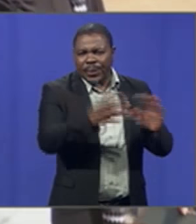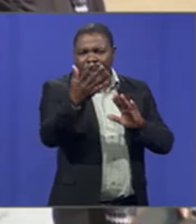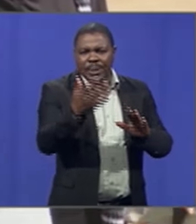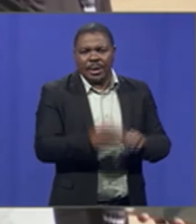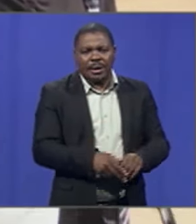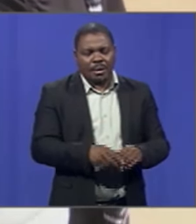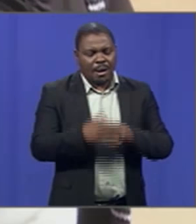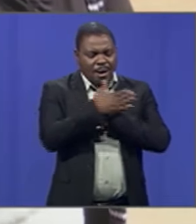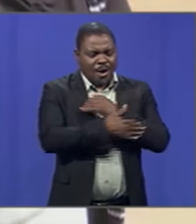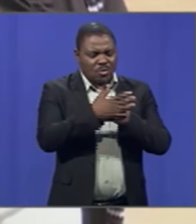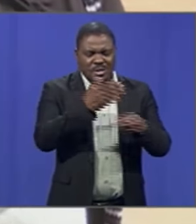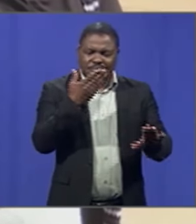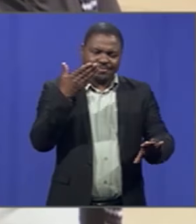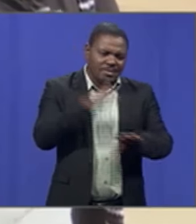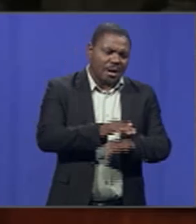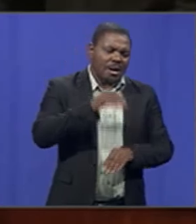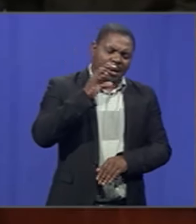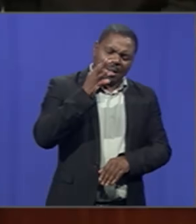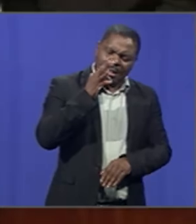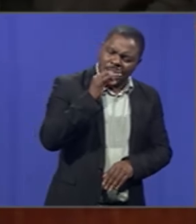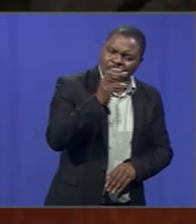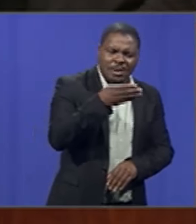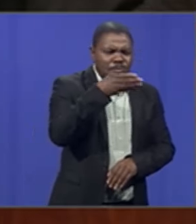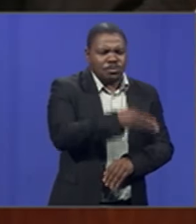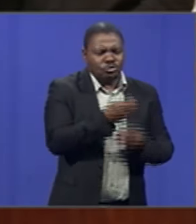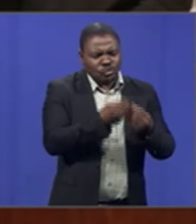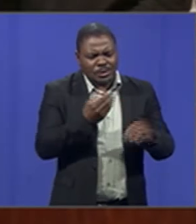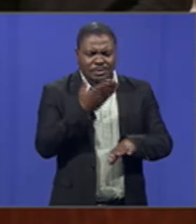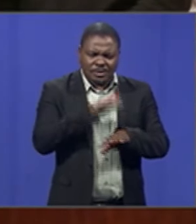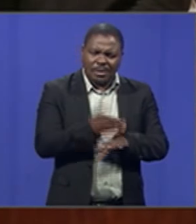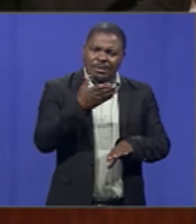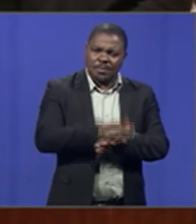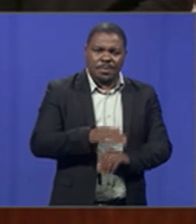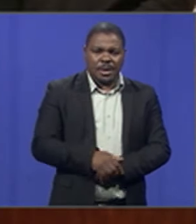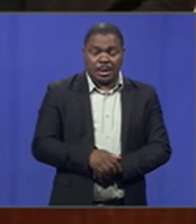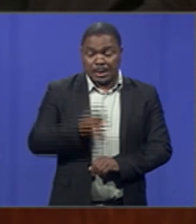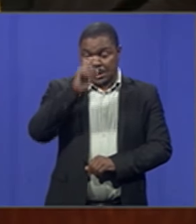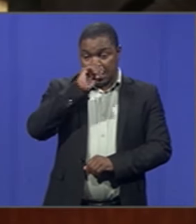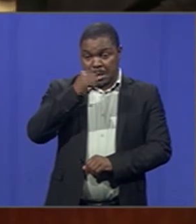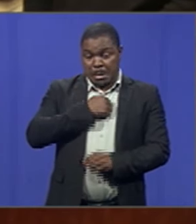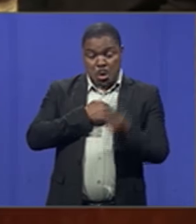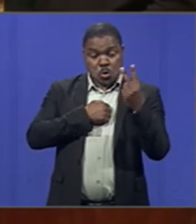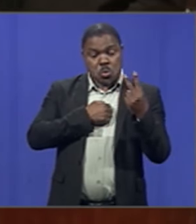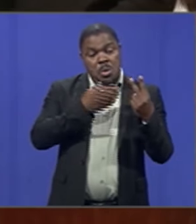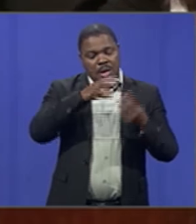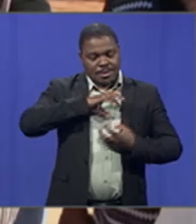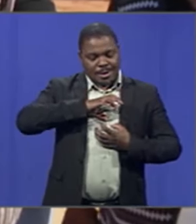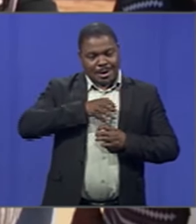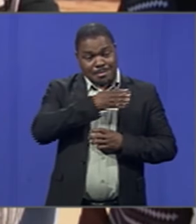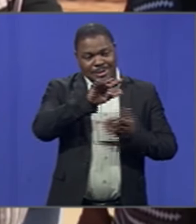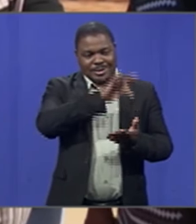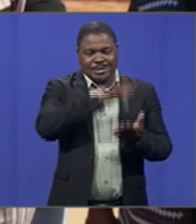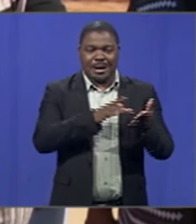Our country is dying every day on daily basis. Our children are dying. I've got 2 sisters who are at rehab, Busile Rehabilitation